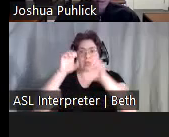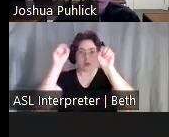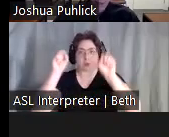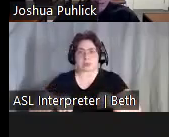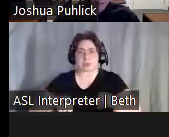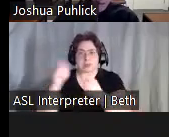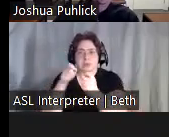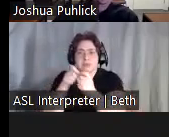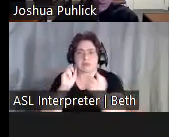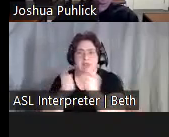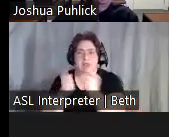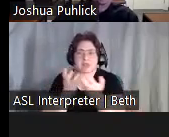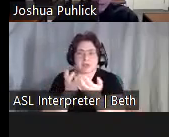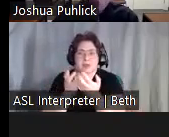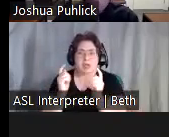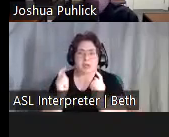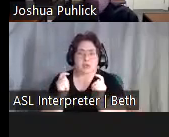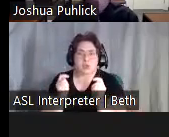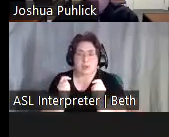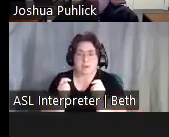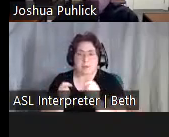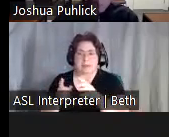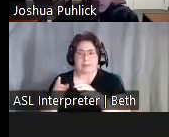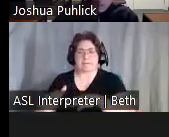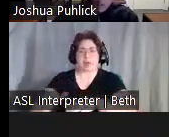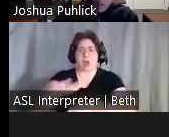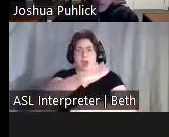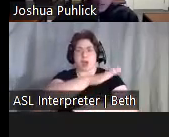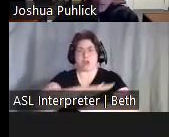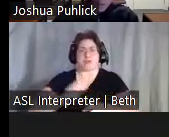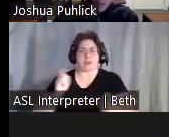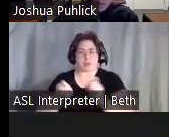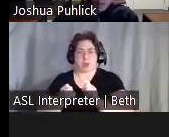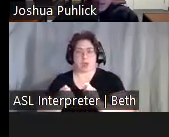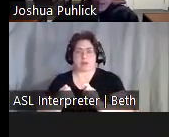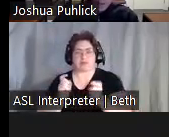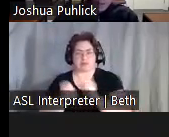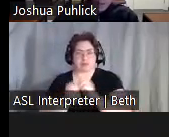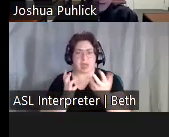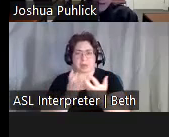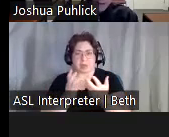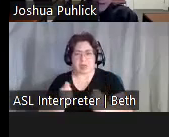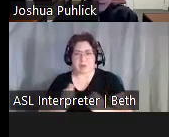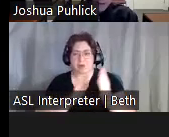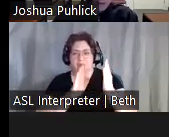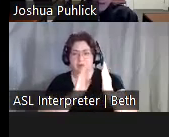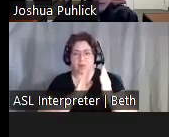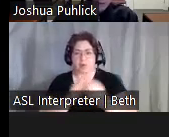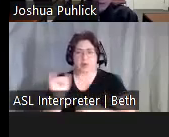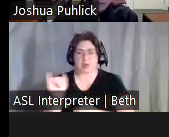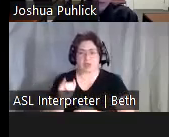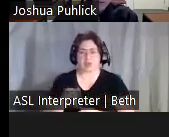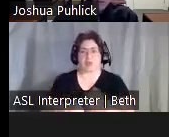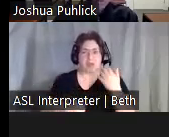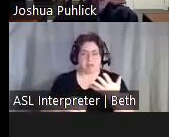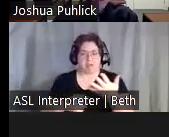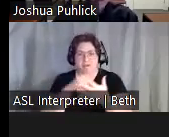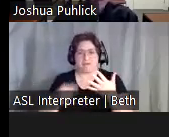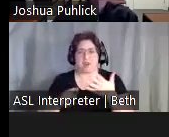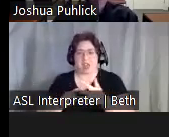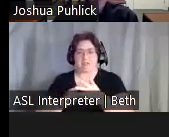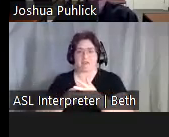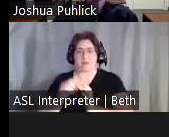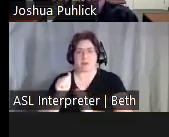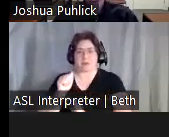of 5 of the original ASK sites, and Stephen Brantley and I are the co-leads for this site